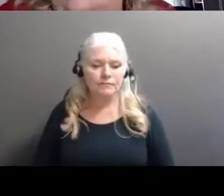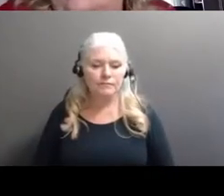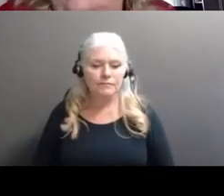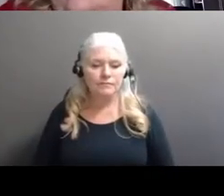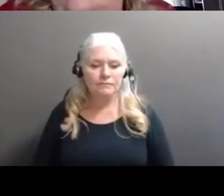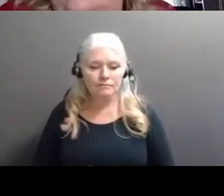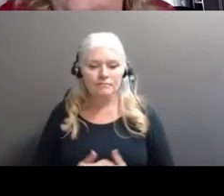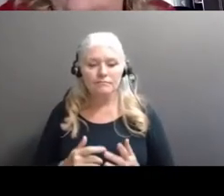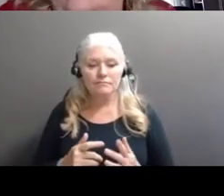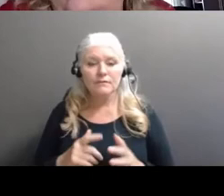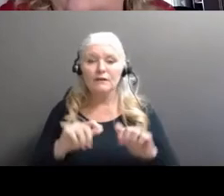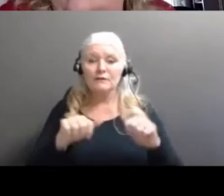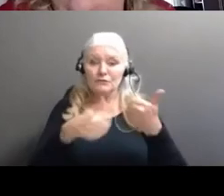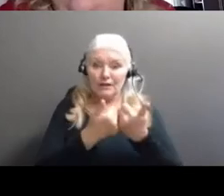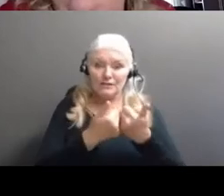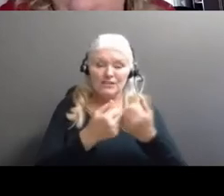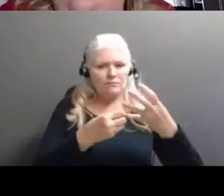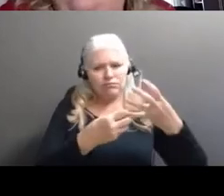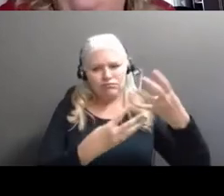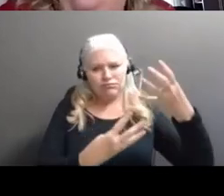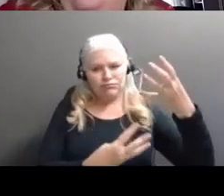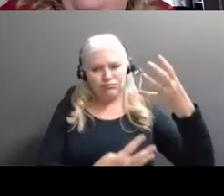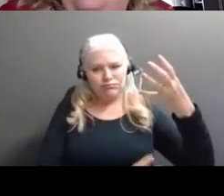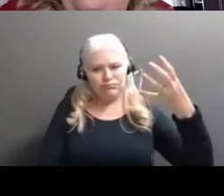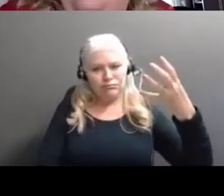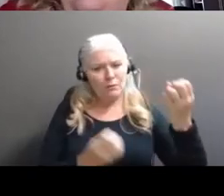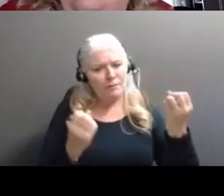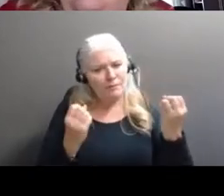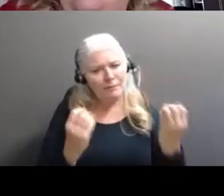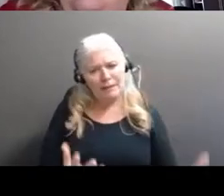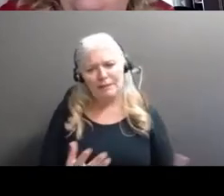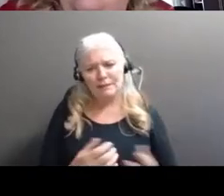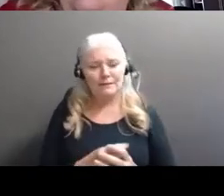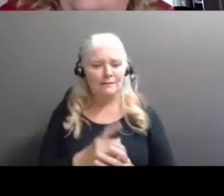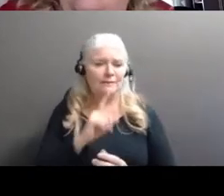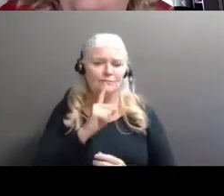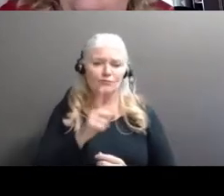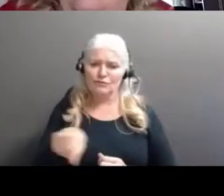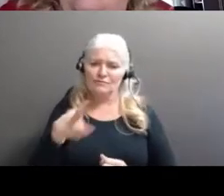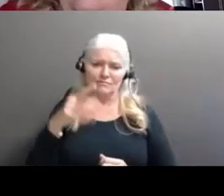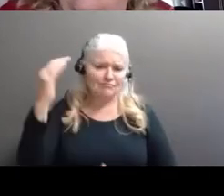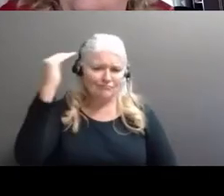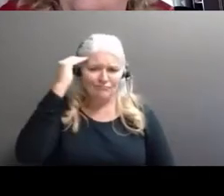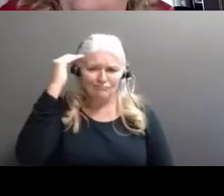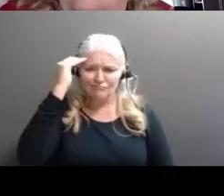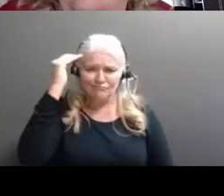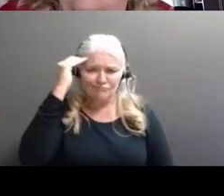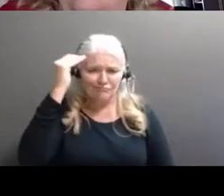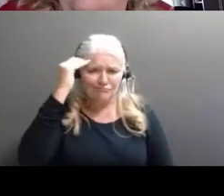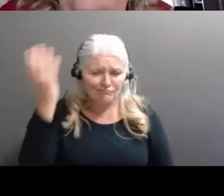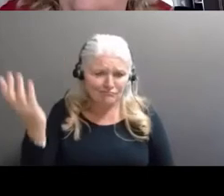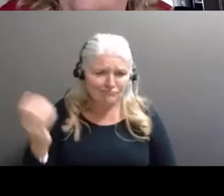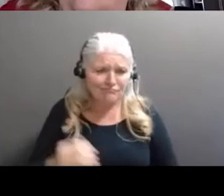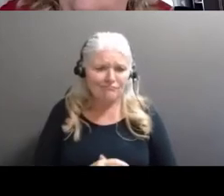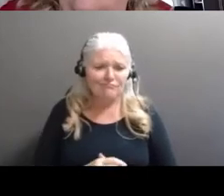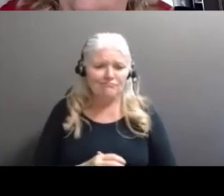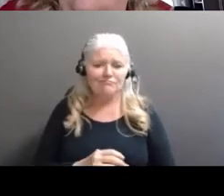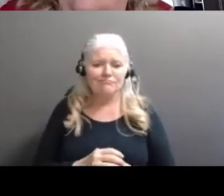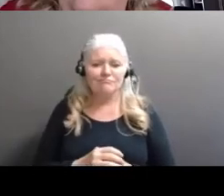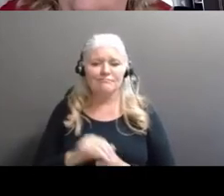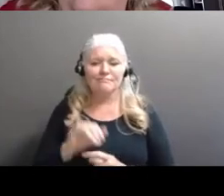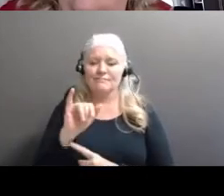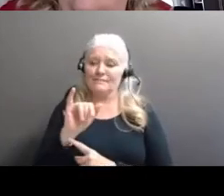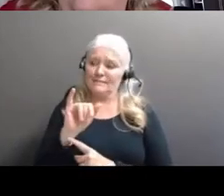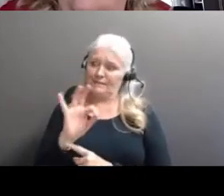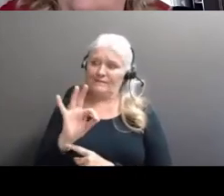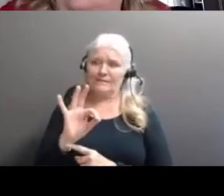are many and probably not surprising to people, right? Which is if you're trying to create a place and a space